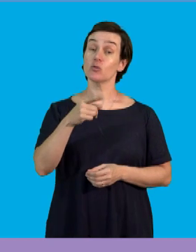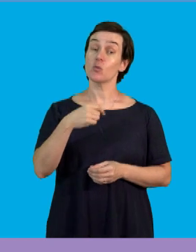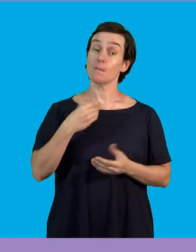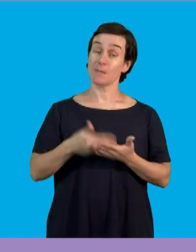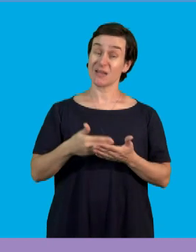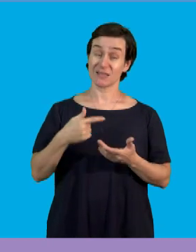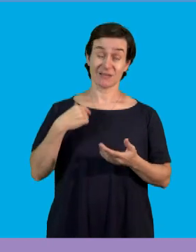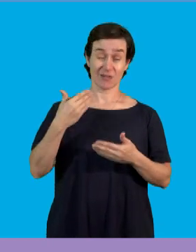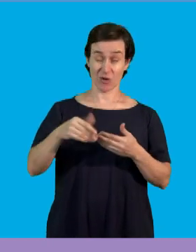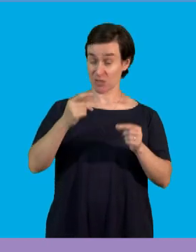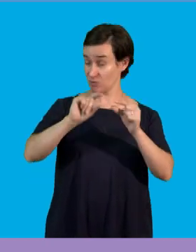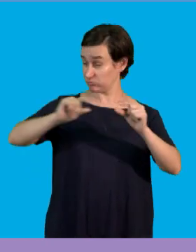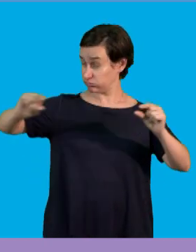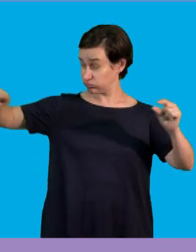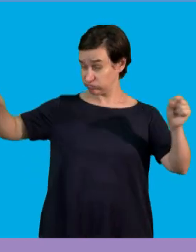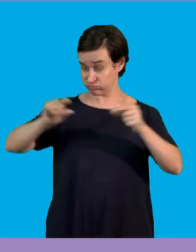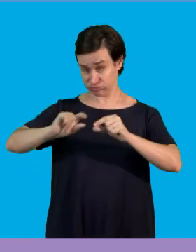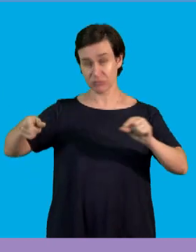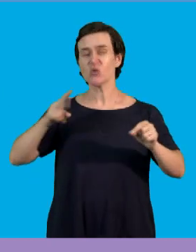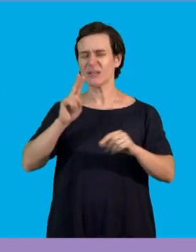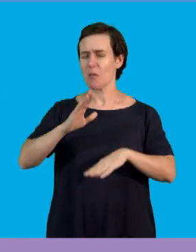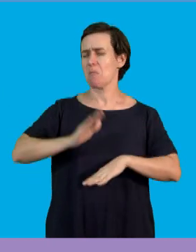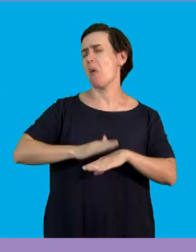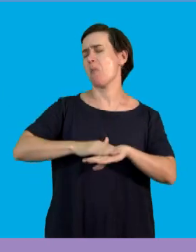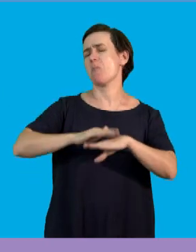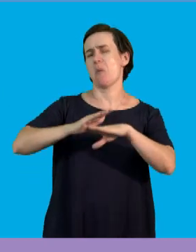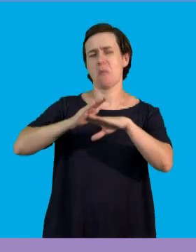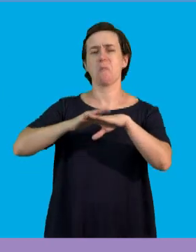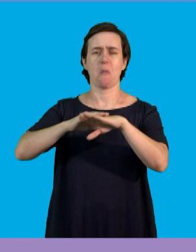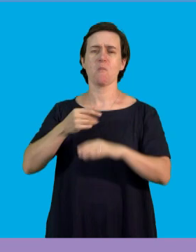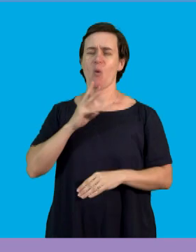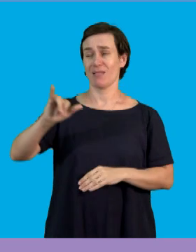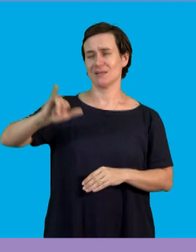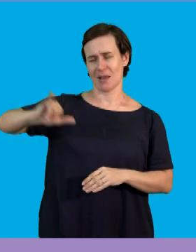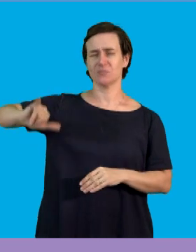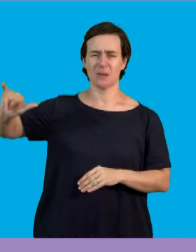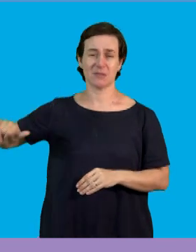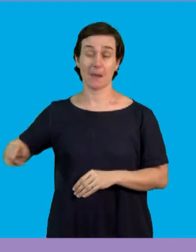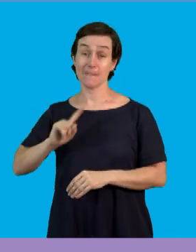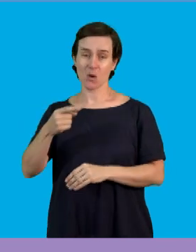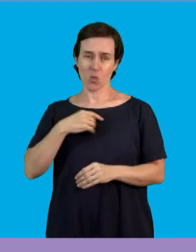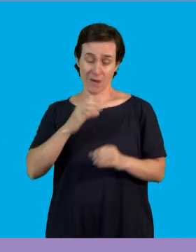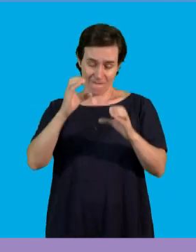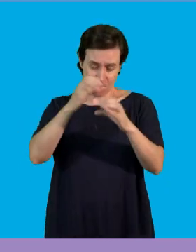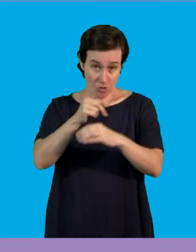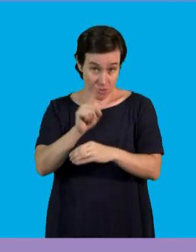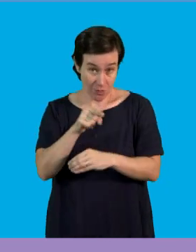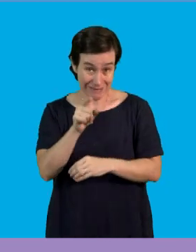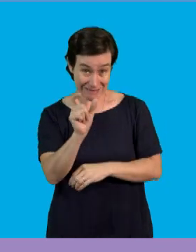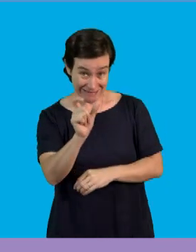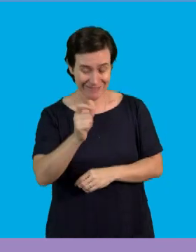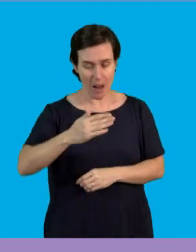to continue with these lists, you would find more common multiples. But now our focus is on